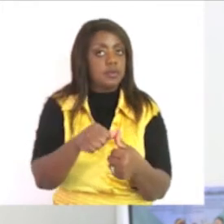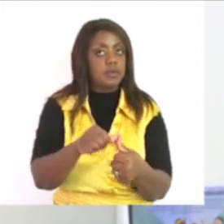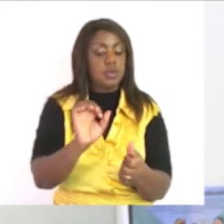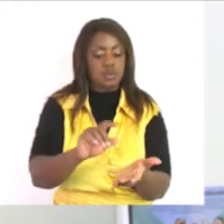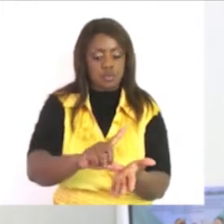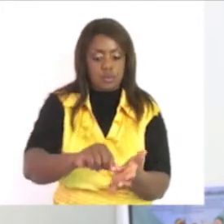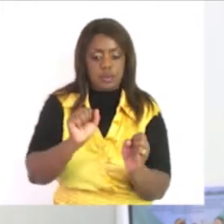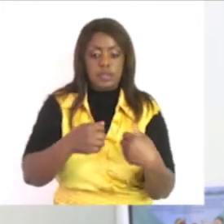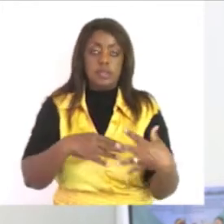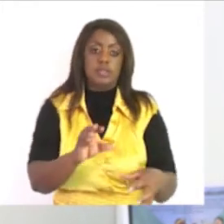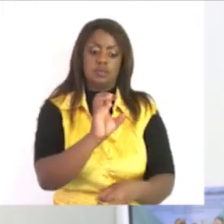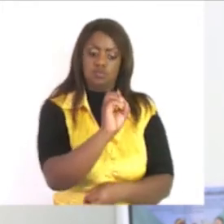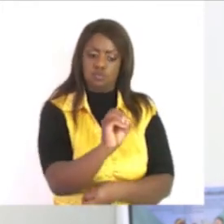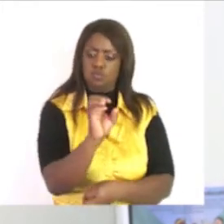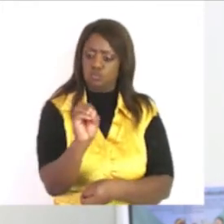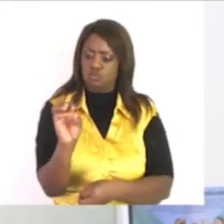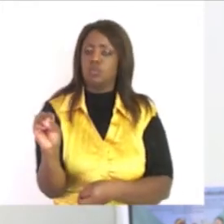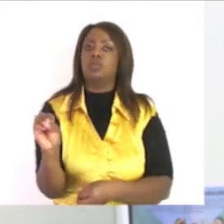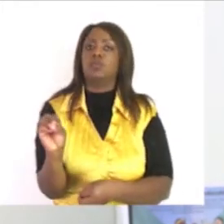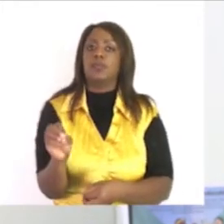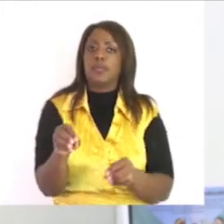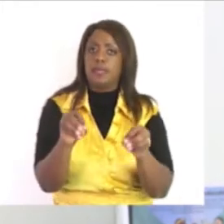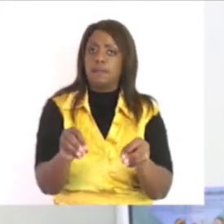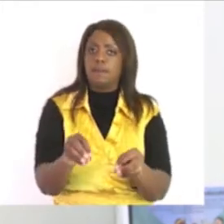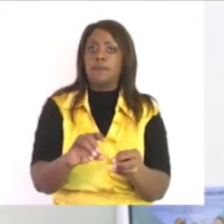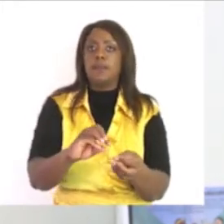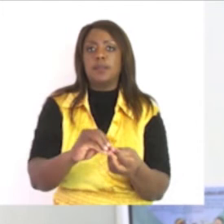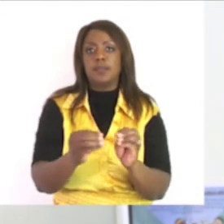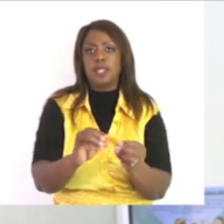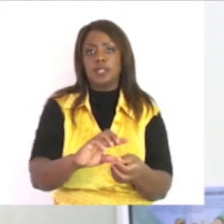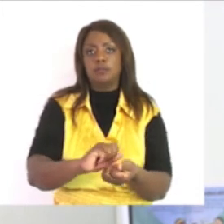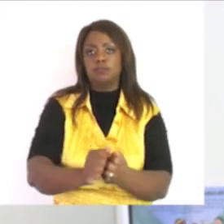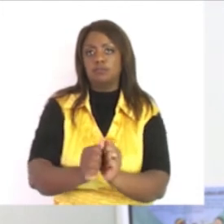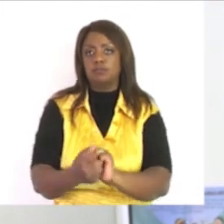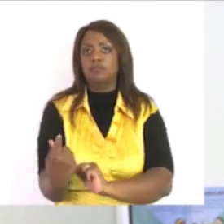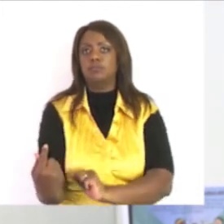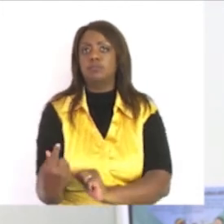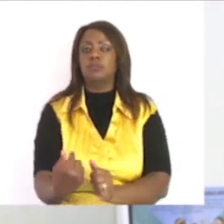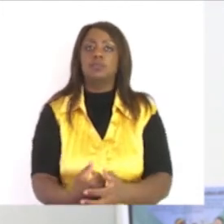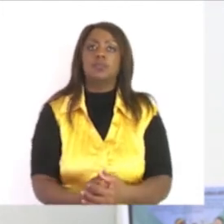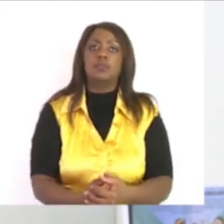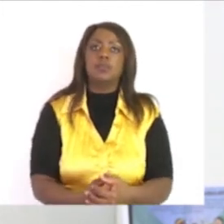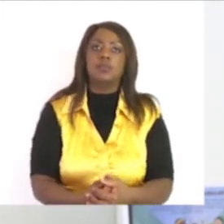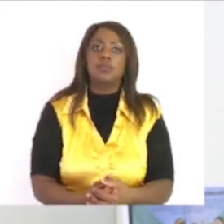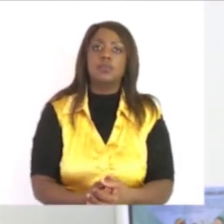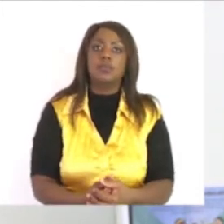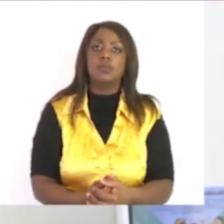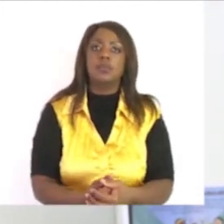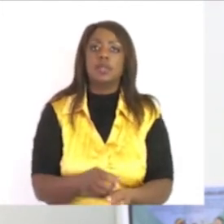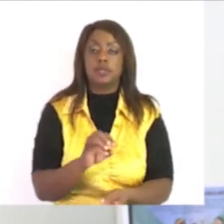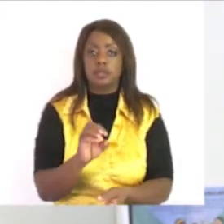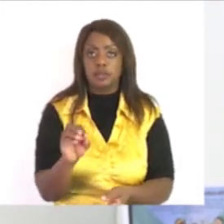done already with the estimation. So we can start. Okay, when it's 0,